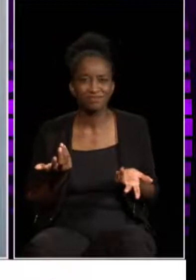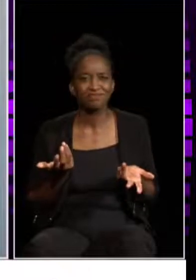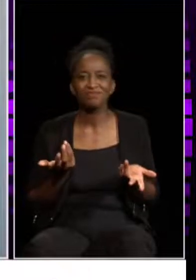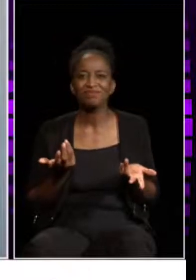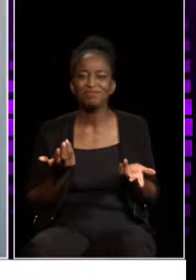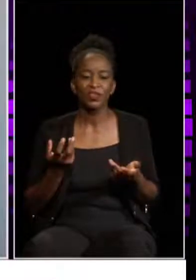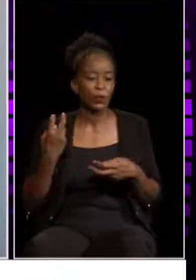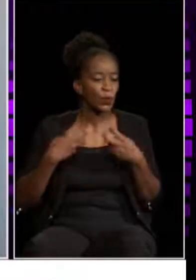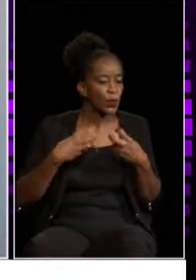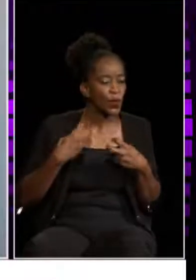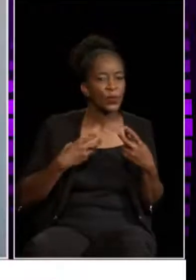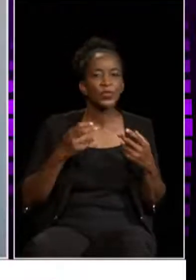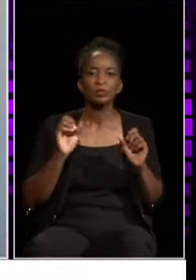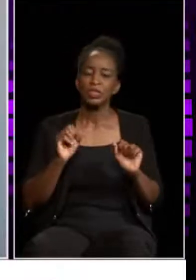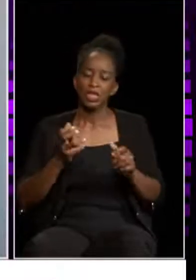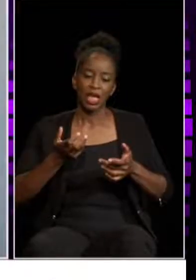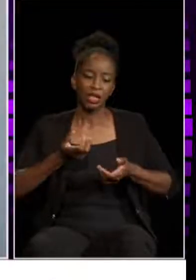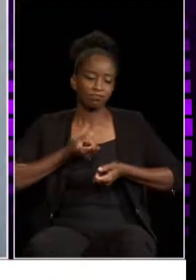process at that point in time.